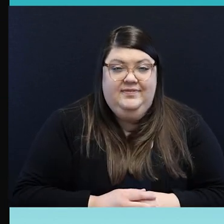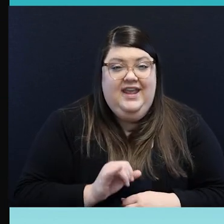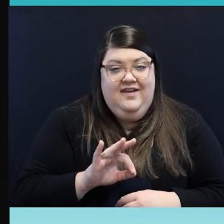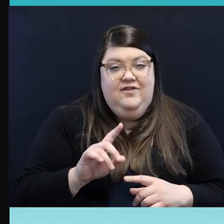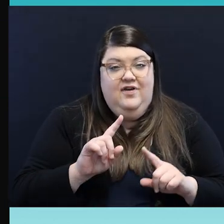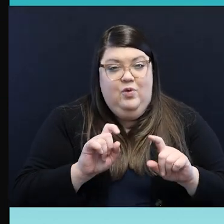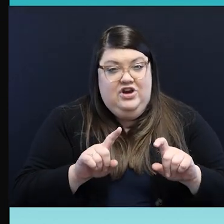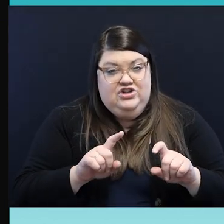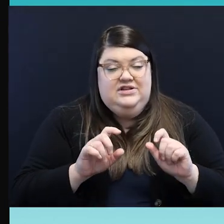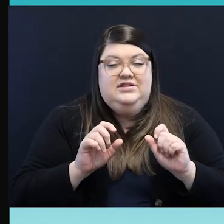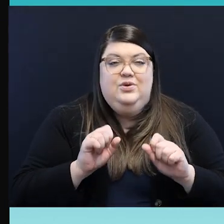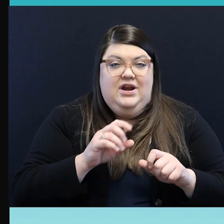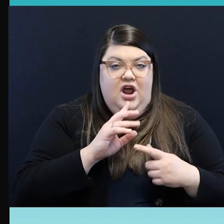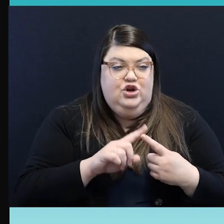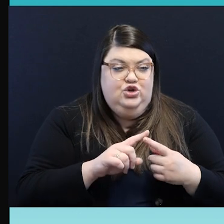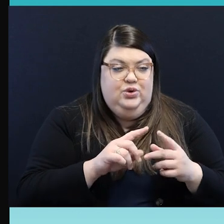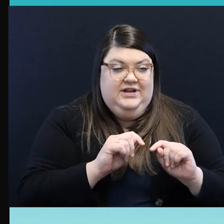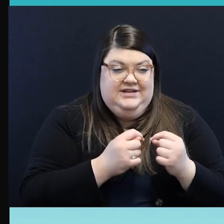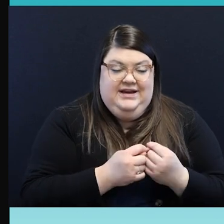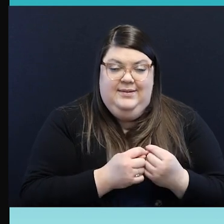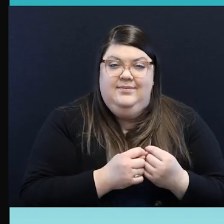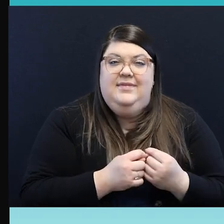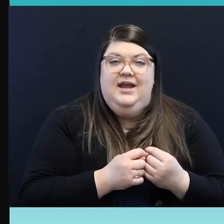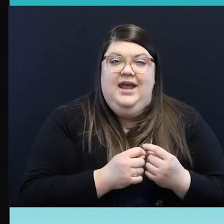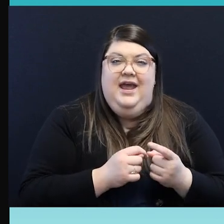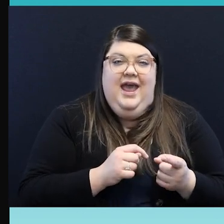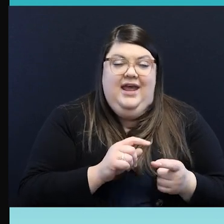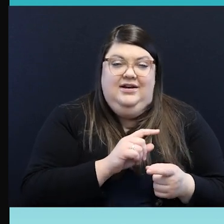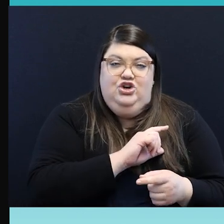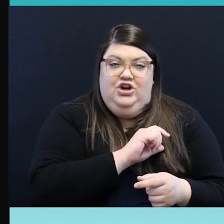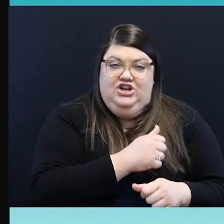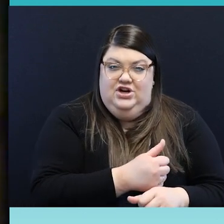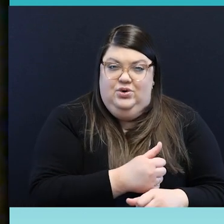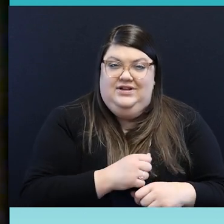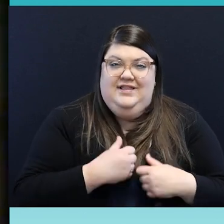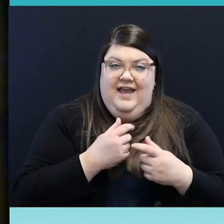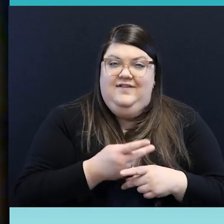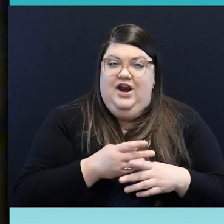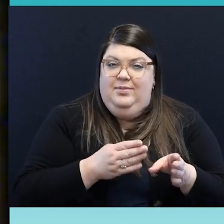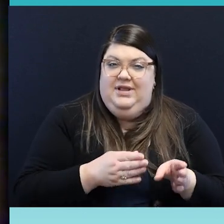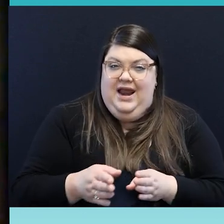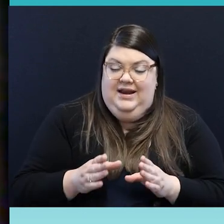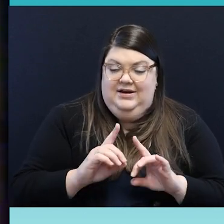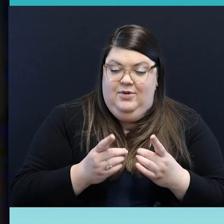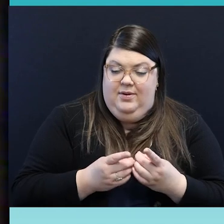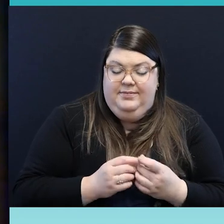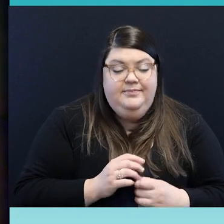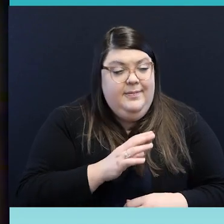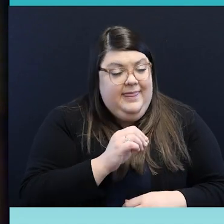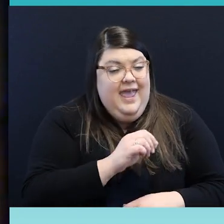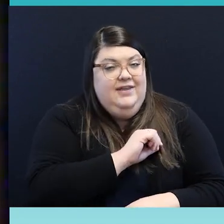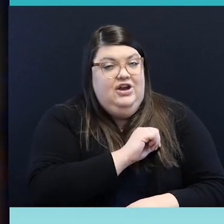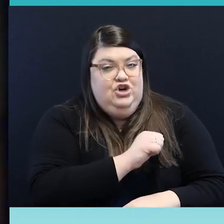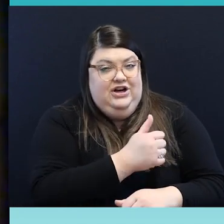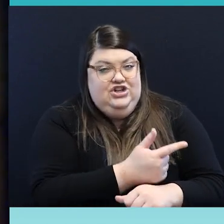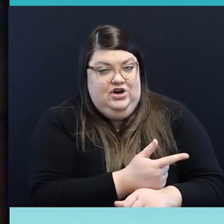team at the Attorney General's Life Care Planning Department. And the Attorney General site is also